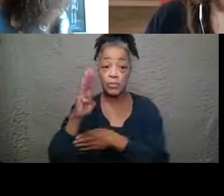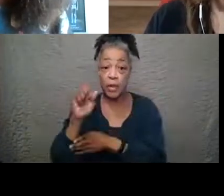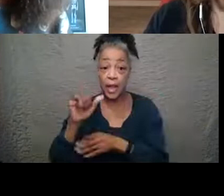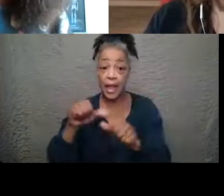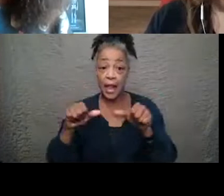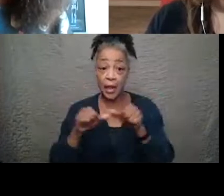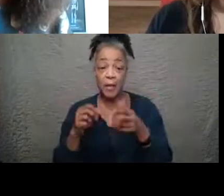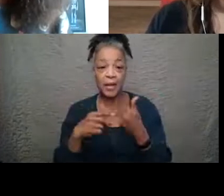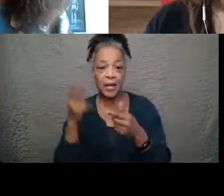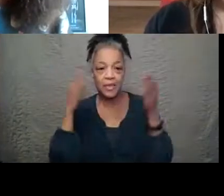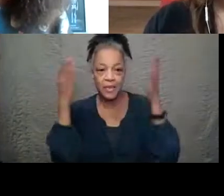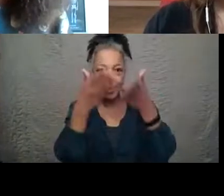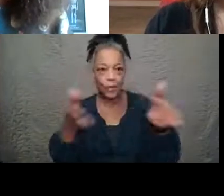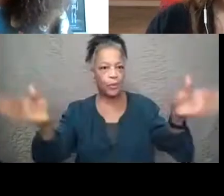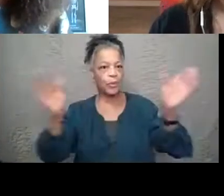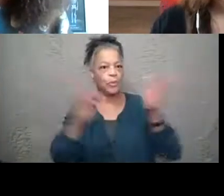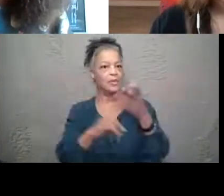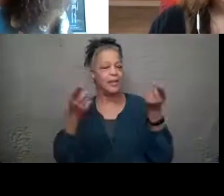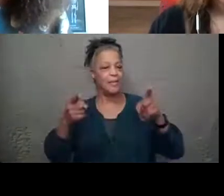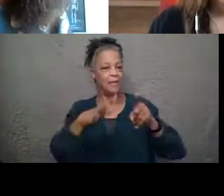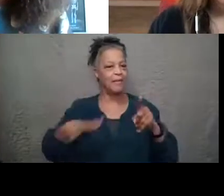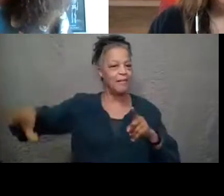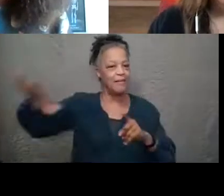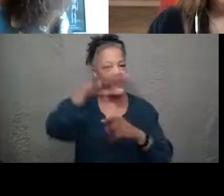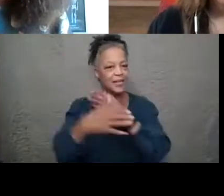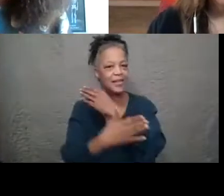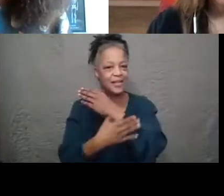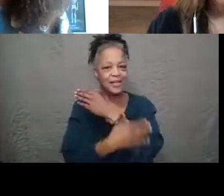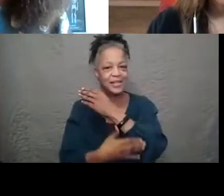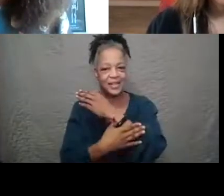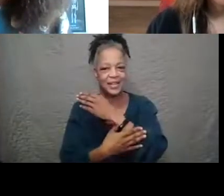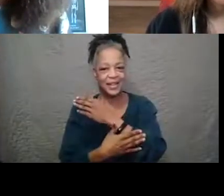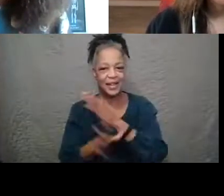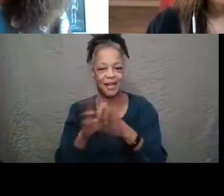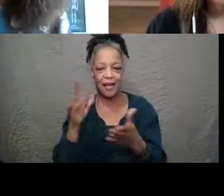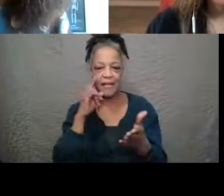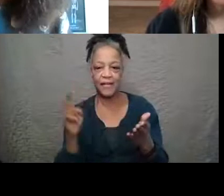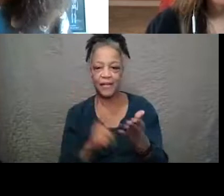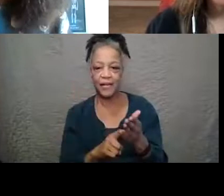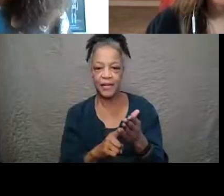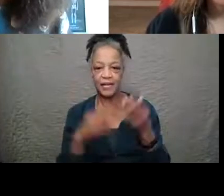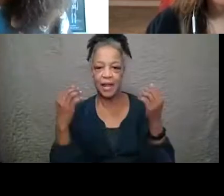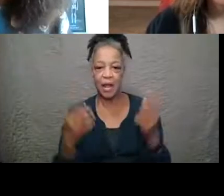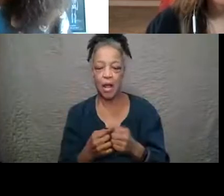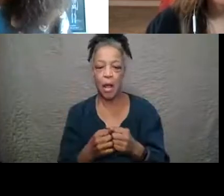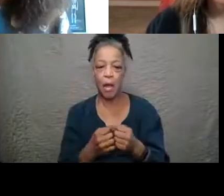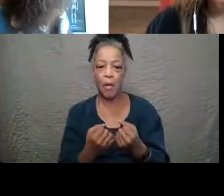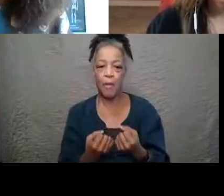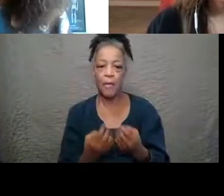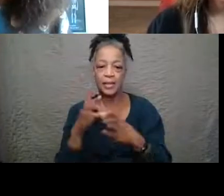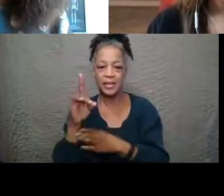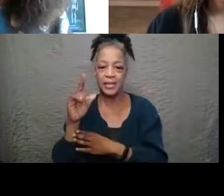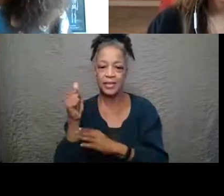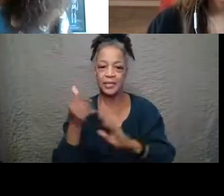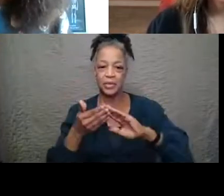what's happening across the country, is how much the disability community is